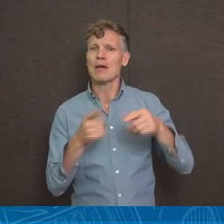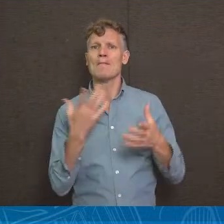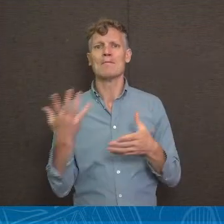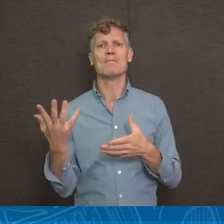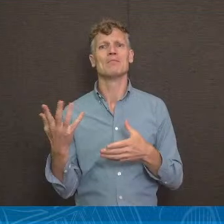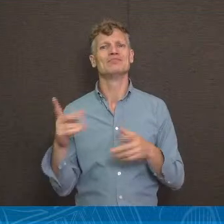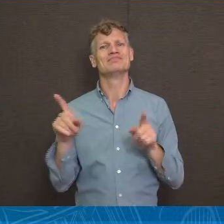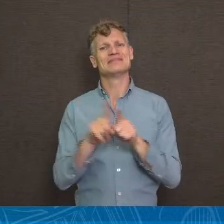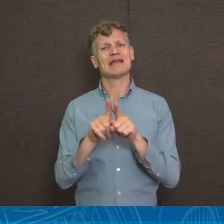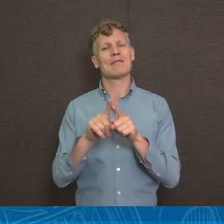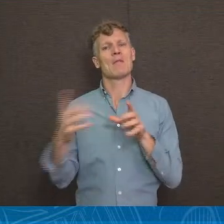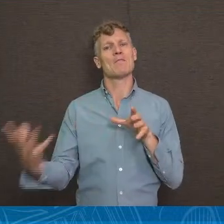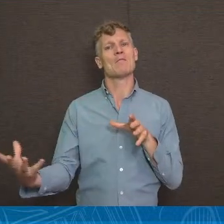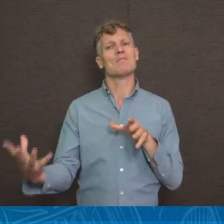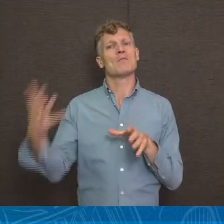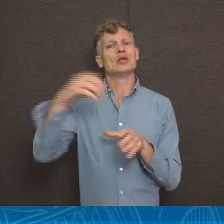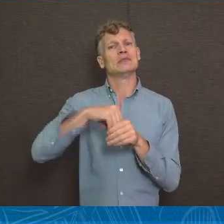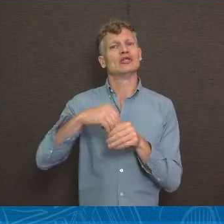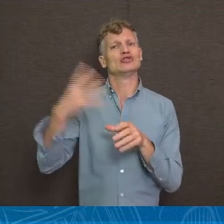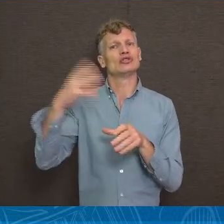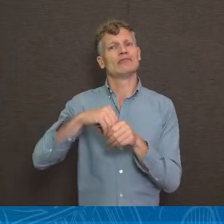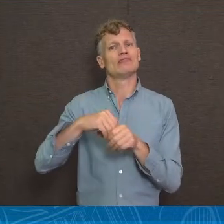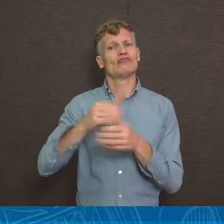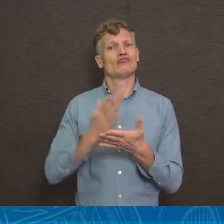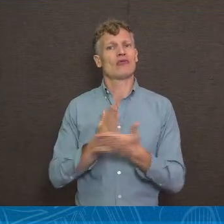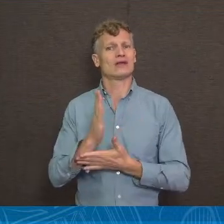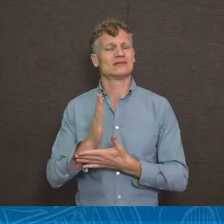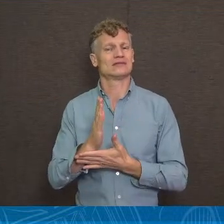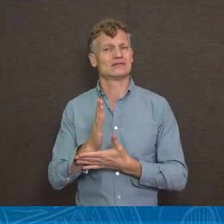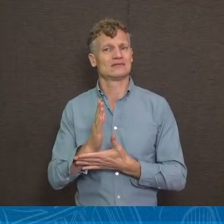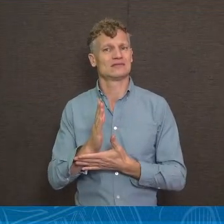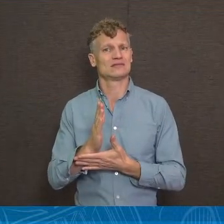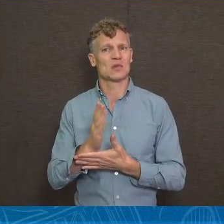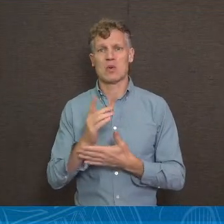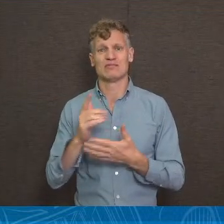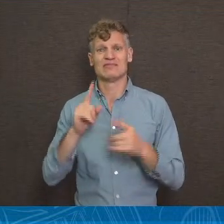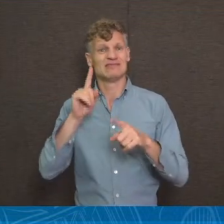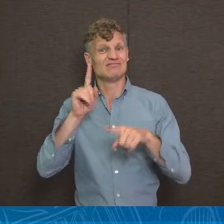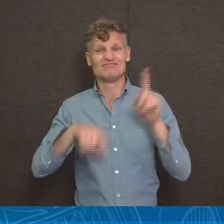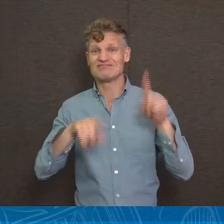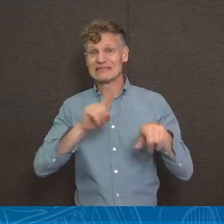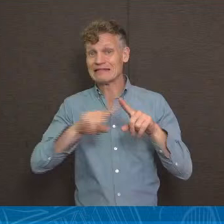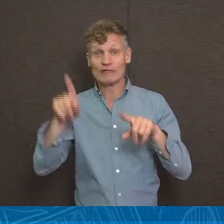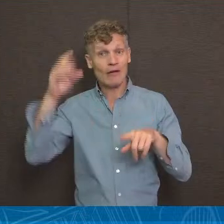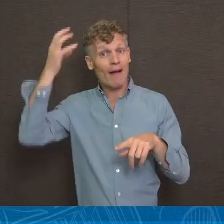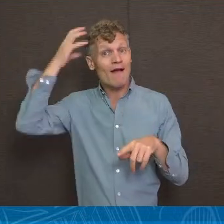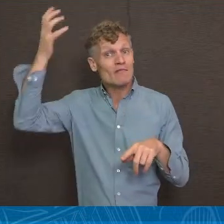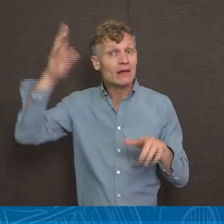and third-party actors, in terms of the whole spectrum of disaster